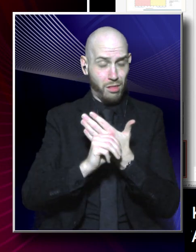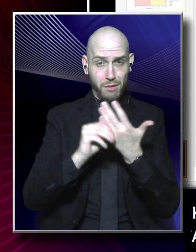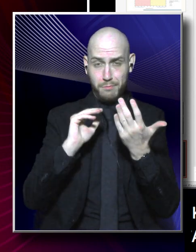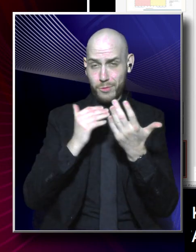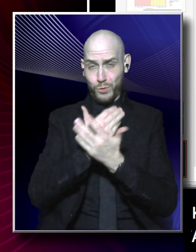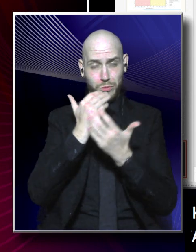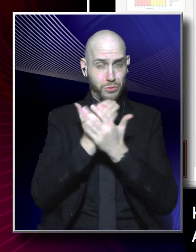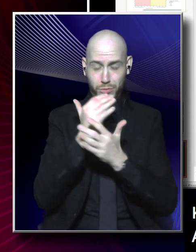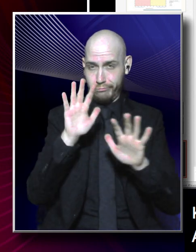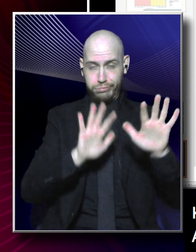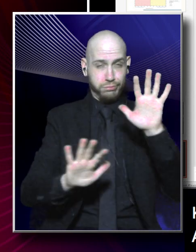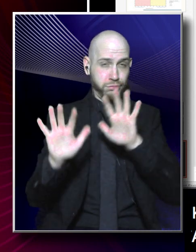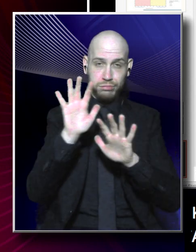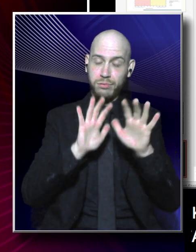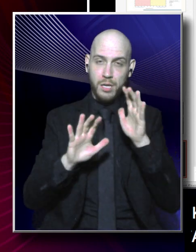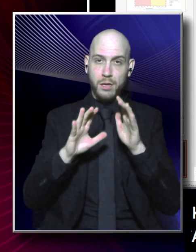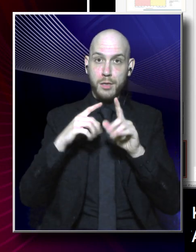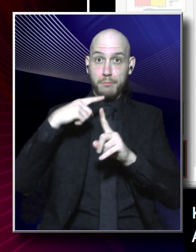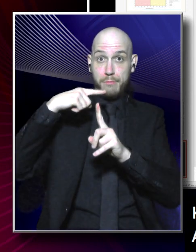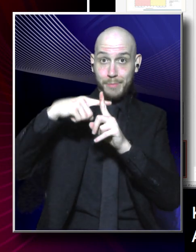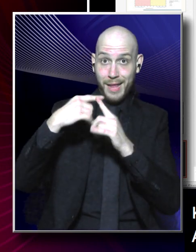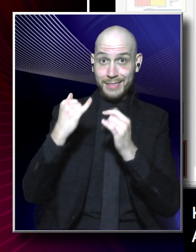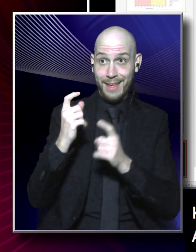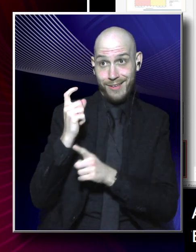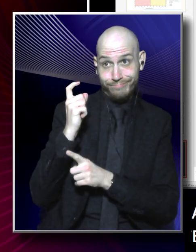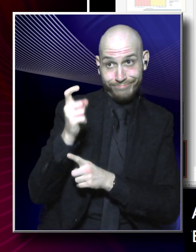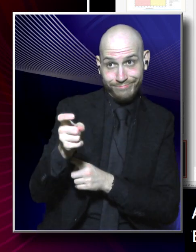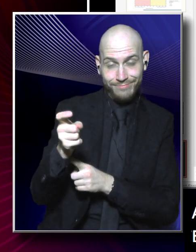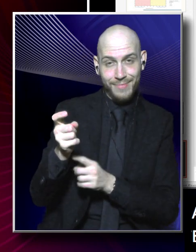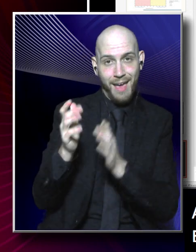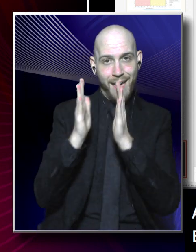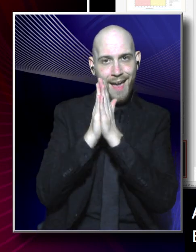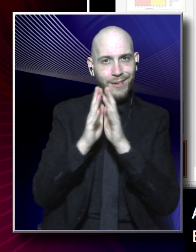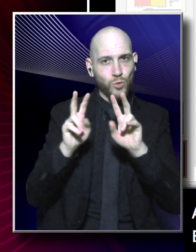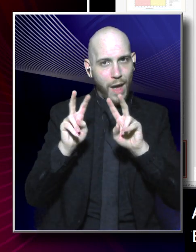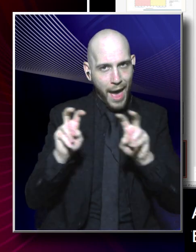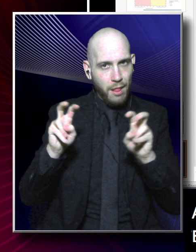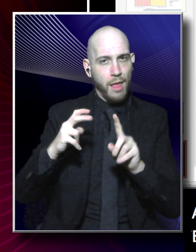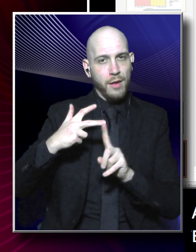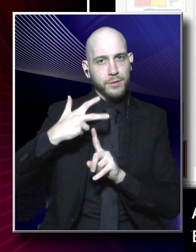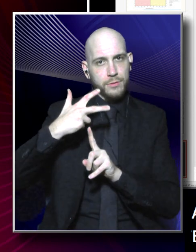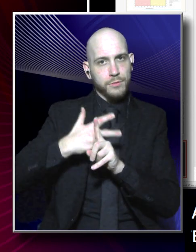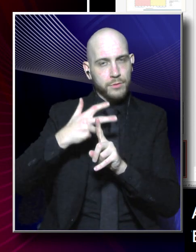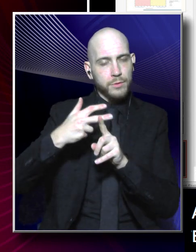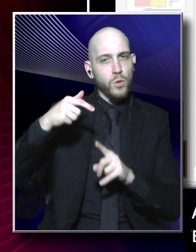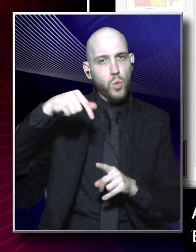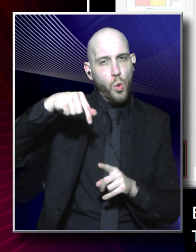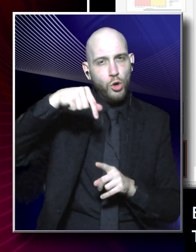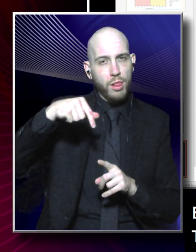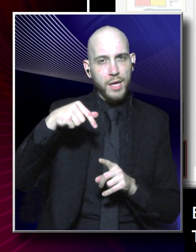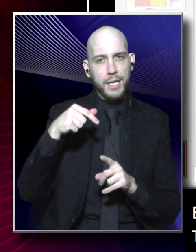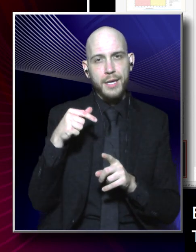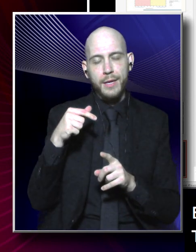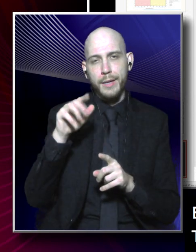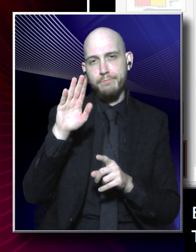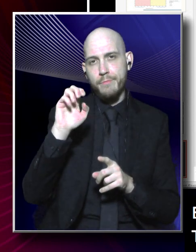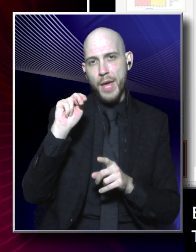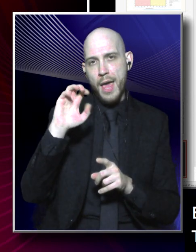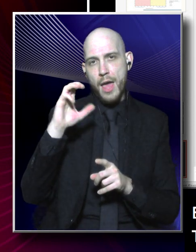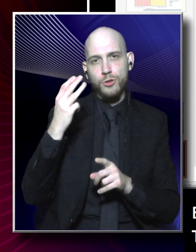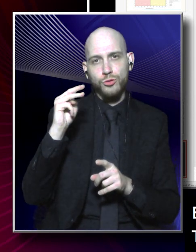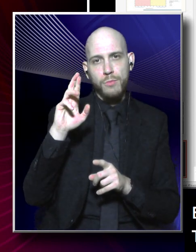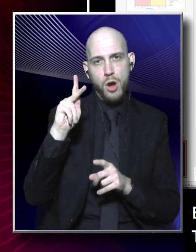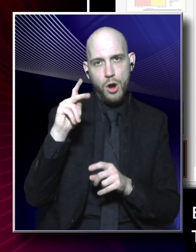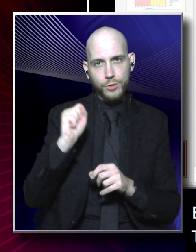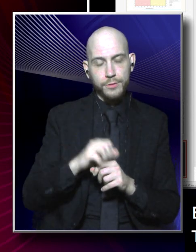these quarterly benchmarks in order to improve instruction. So with that said, we are going to have growth,